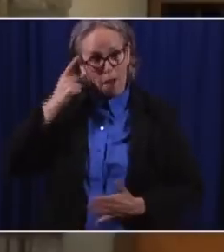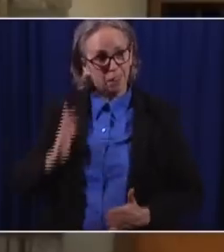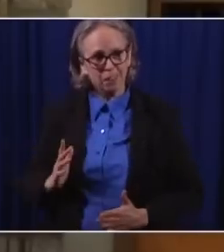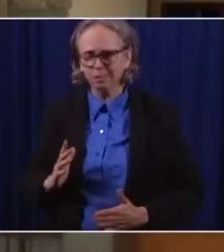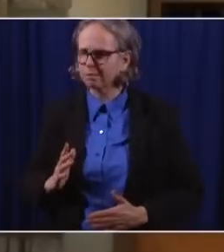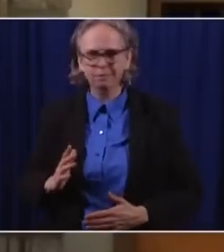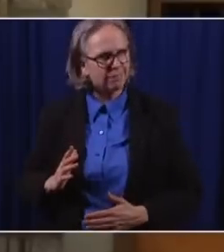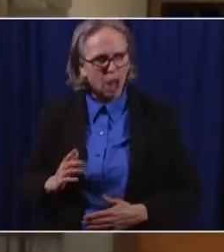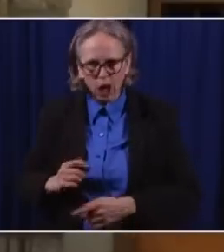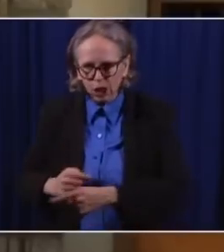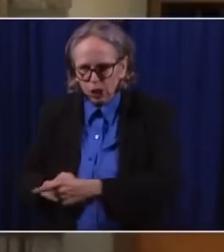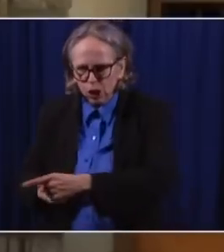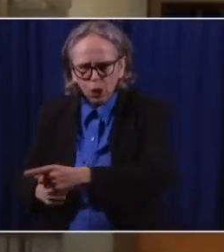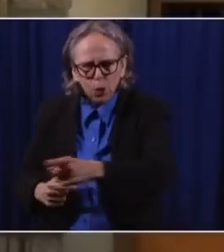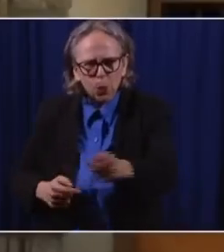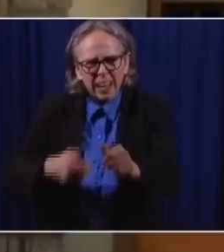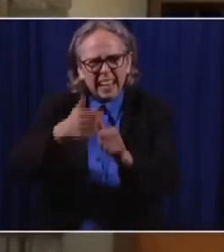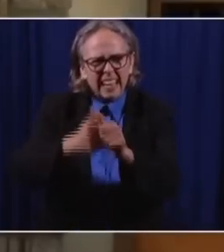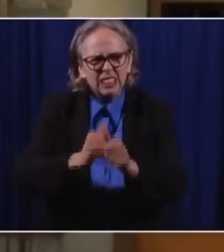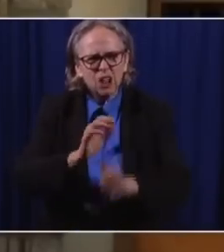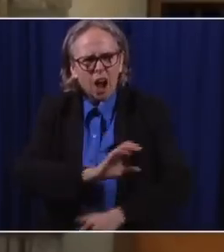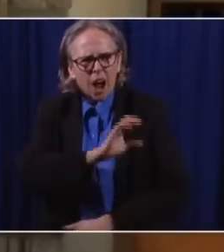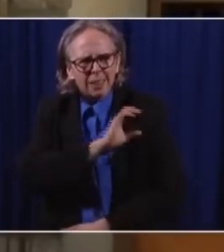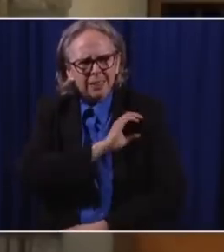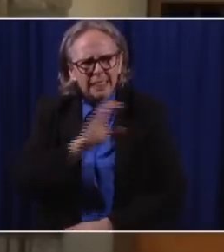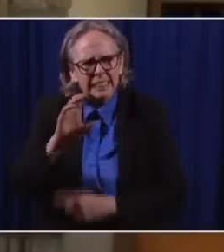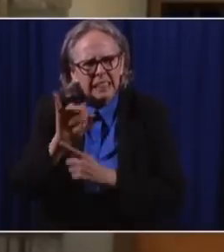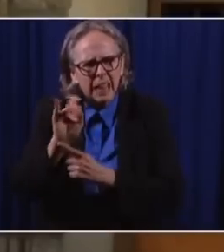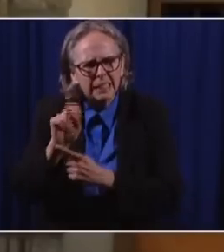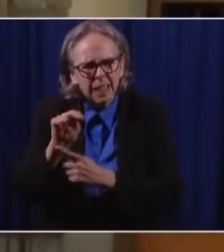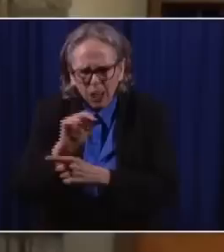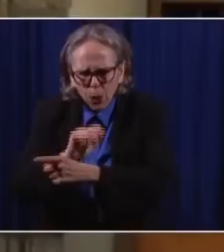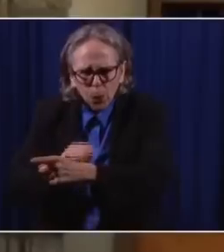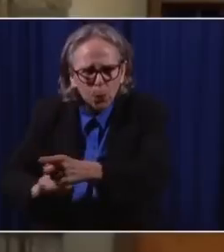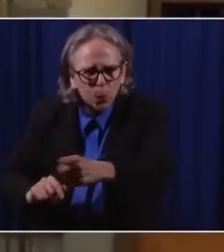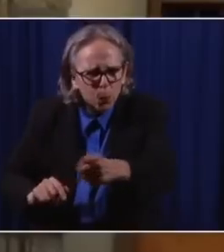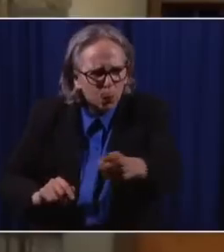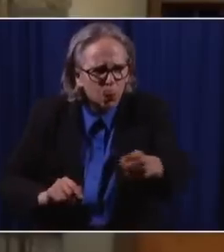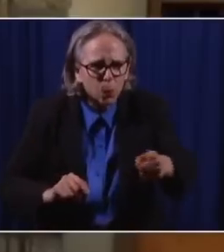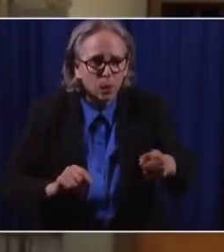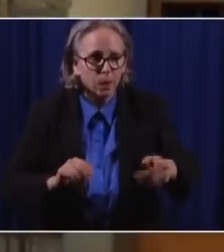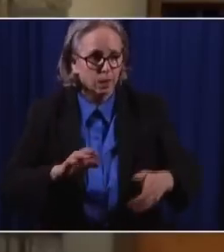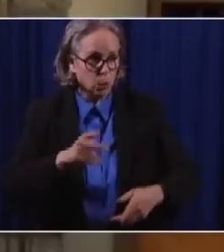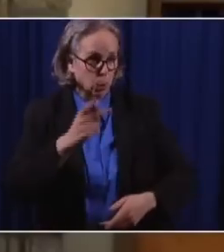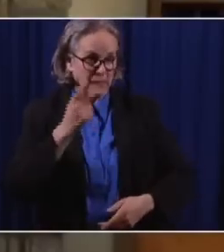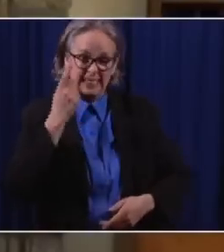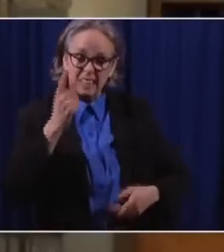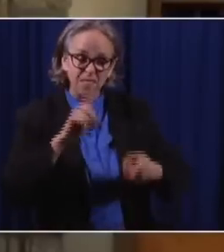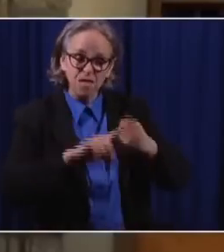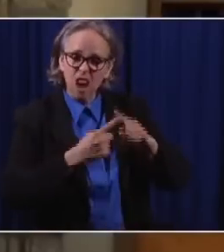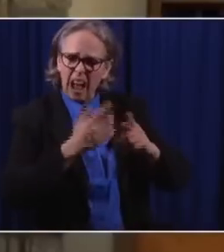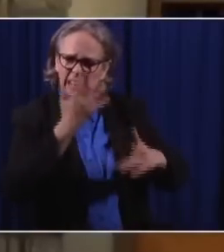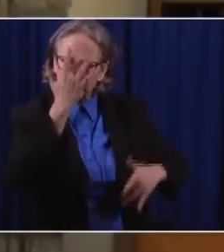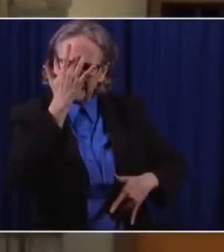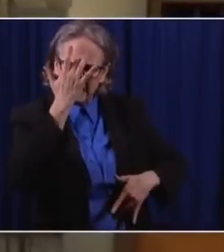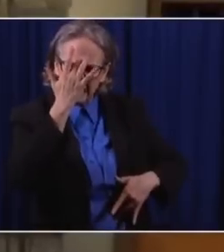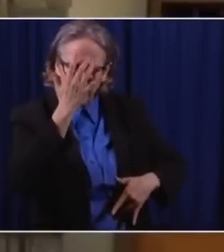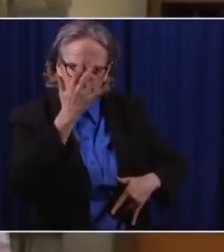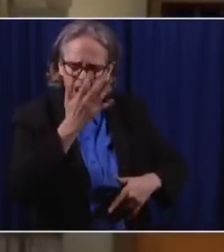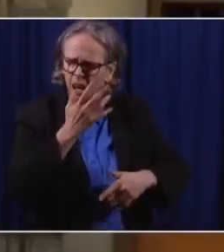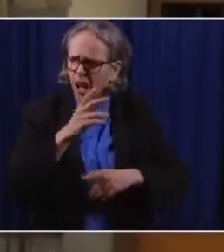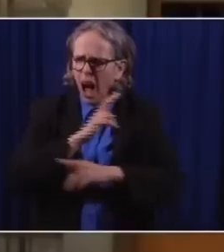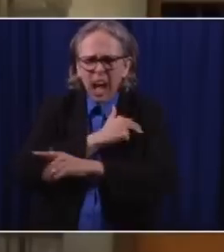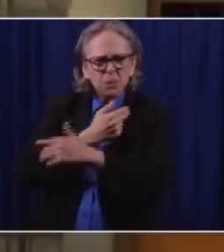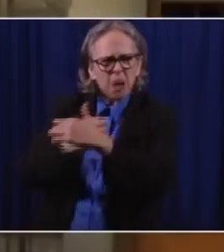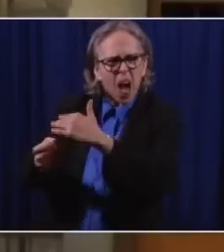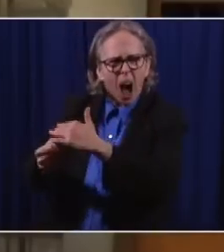why as this spreads, and as you start seeing friends who get sick, and as you start seeing friends who are in the hospital. I talked to a friend of mine, had